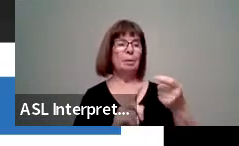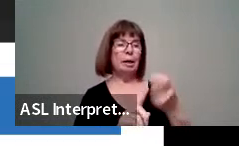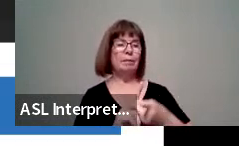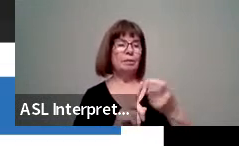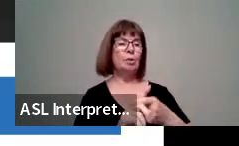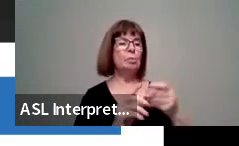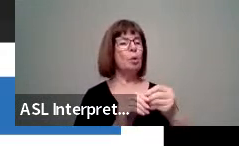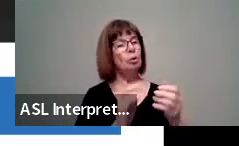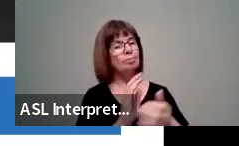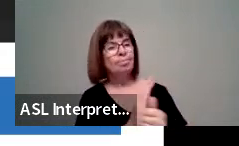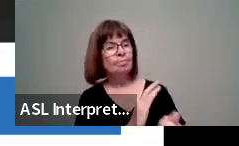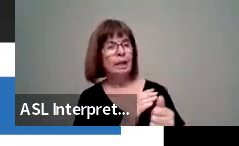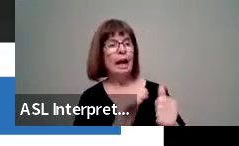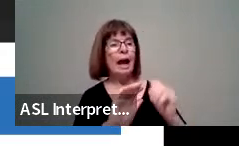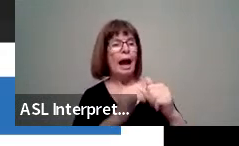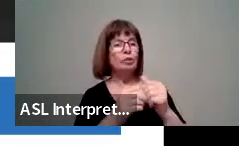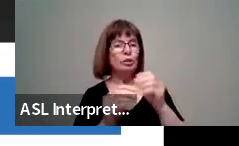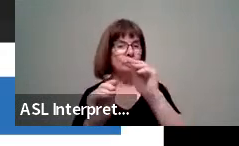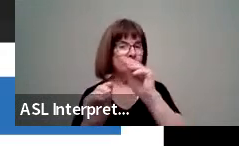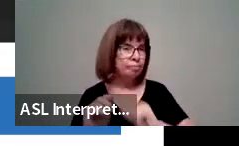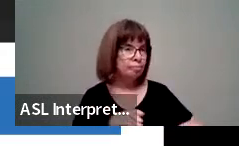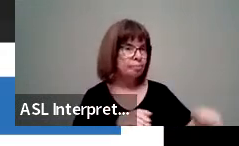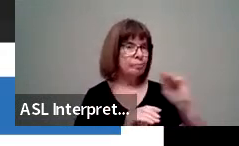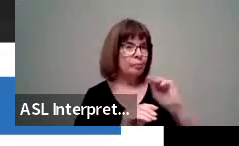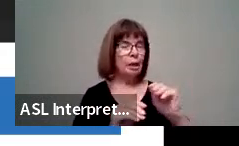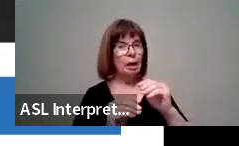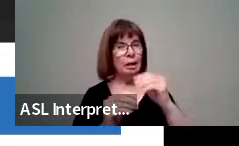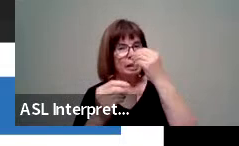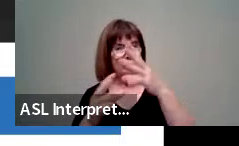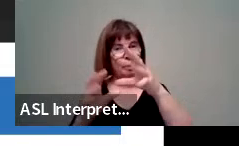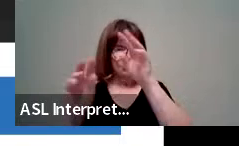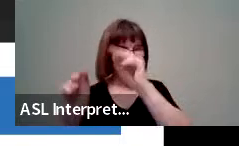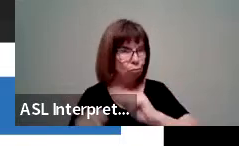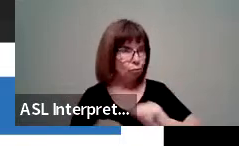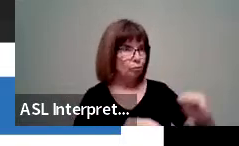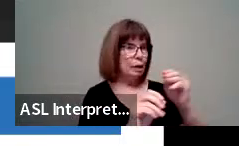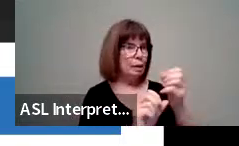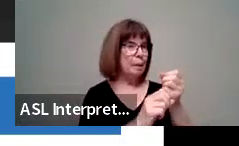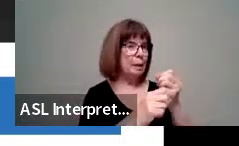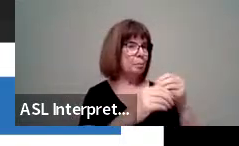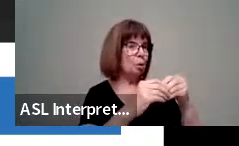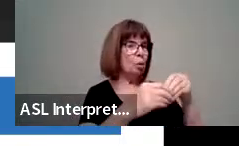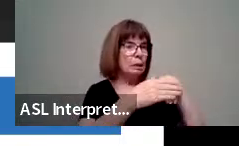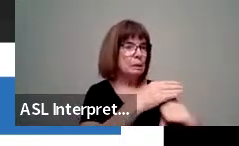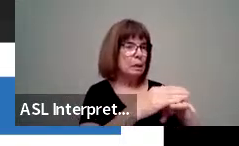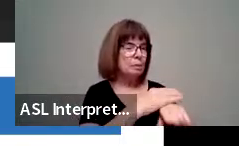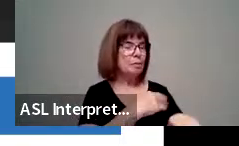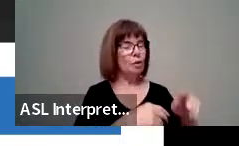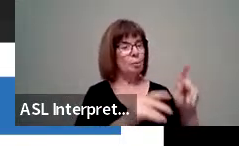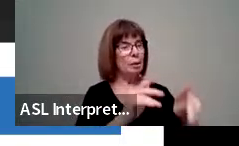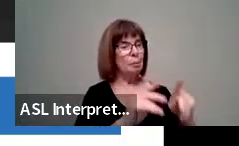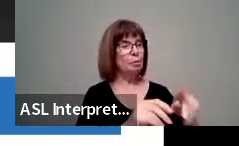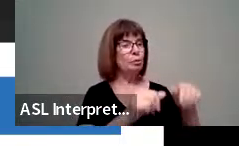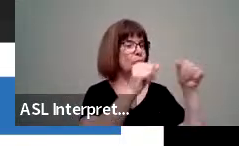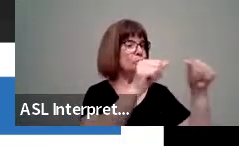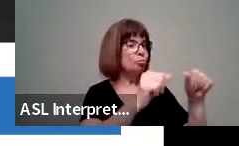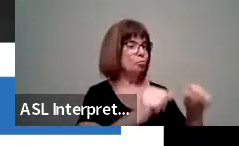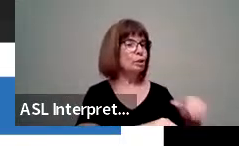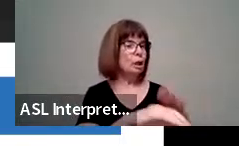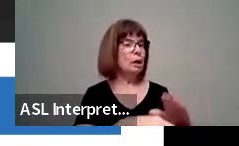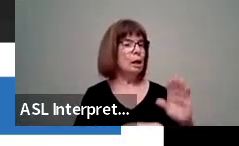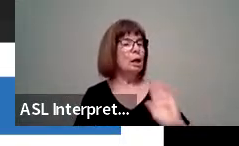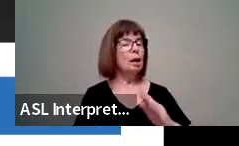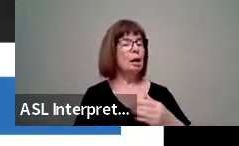efficient in how we're moving data from one platform to the next and make it accessible for those who then post it to our website so we can